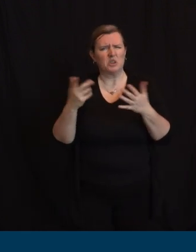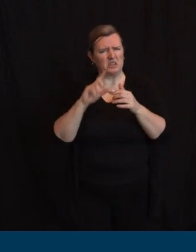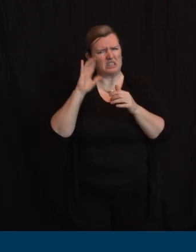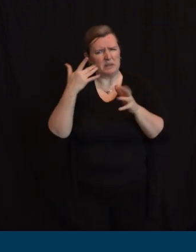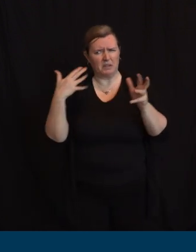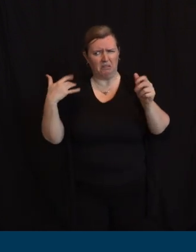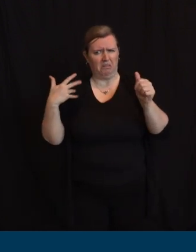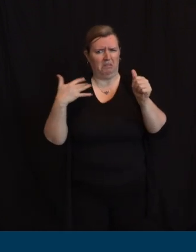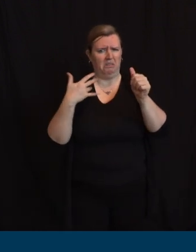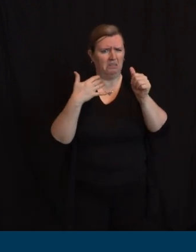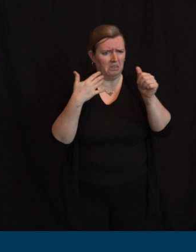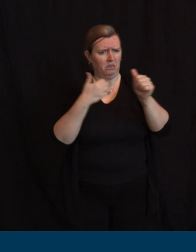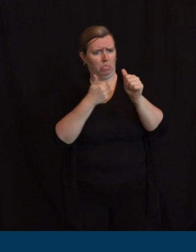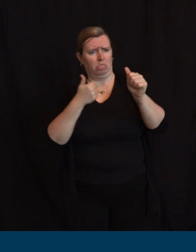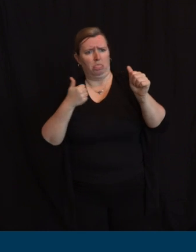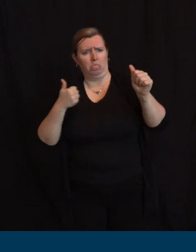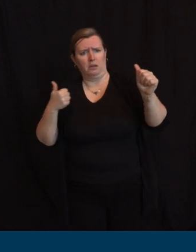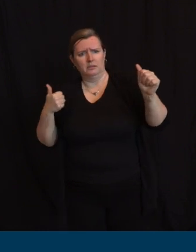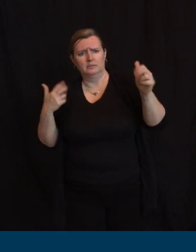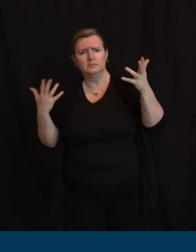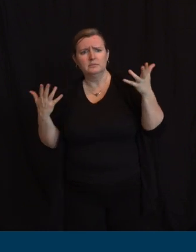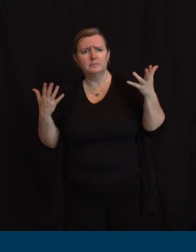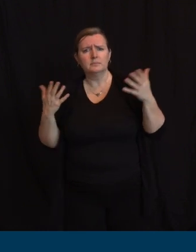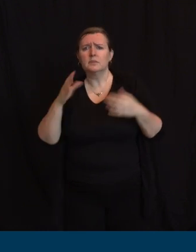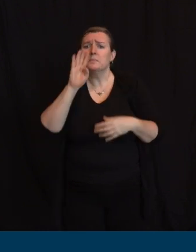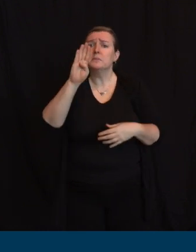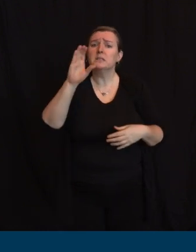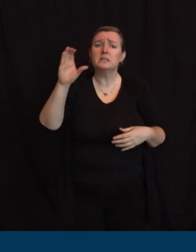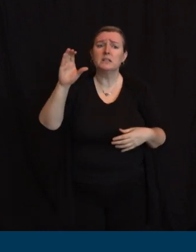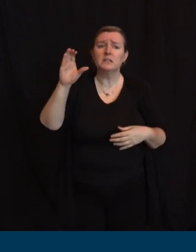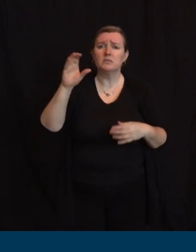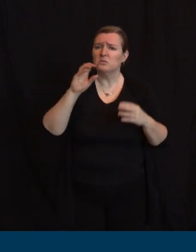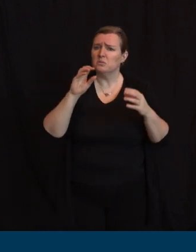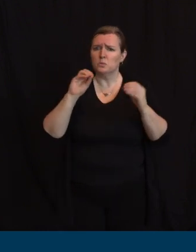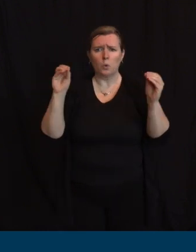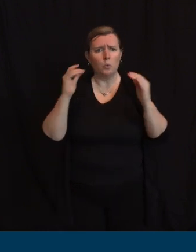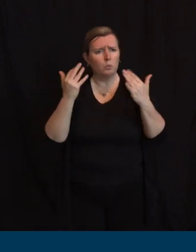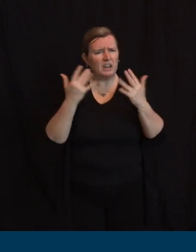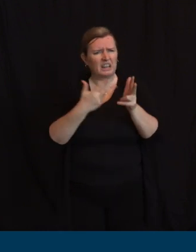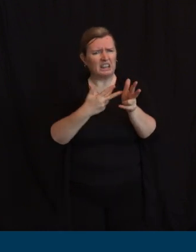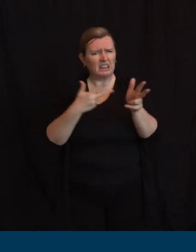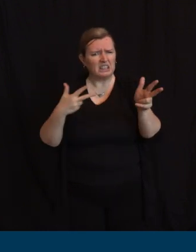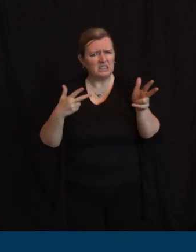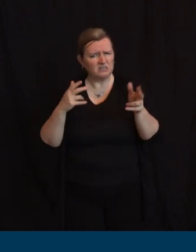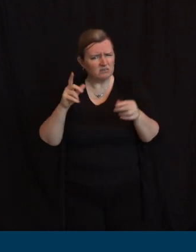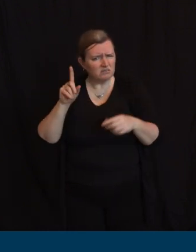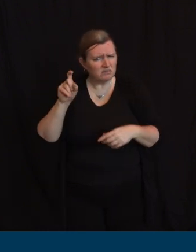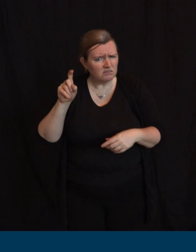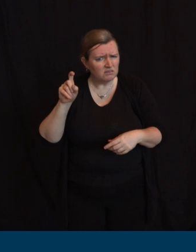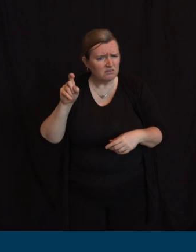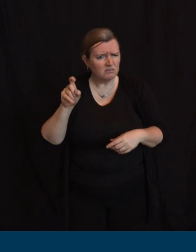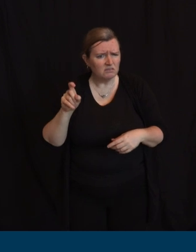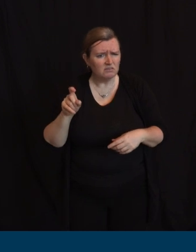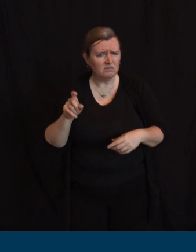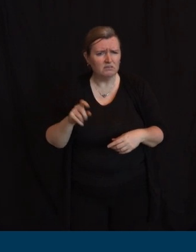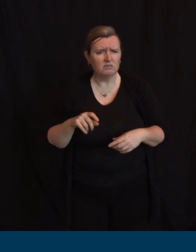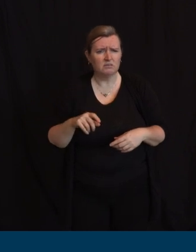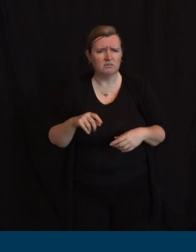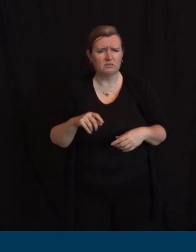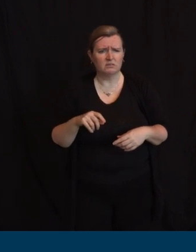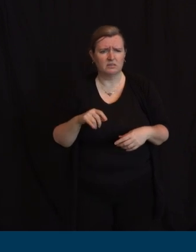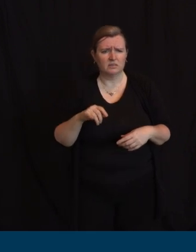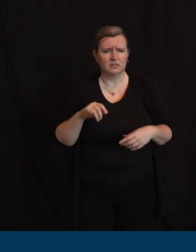site. Does that show us anything? Do you have any reaction to that? The EDA's loan and grant programs to help small businesses